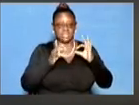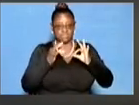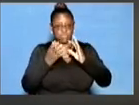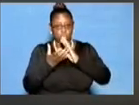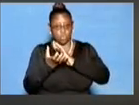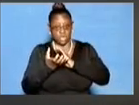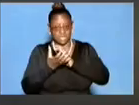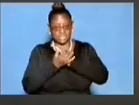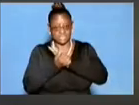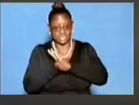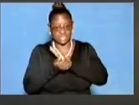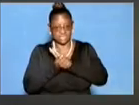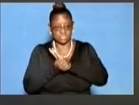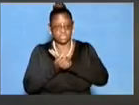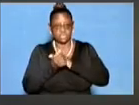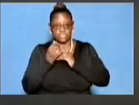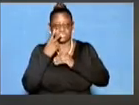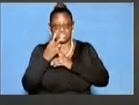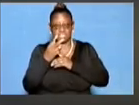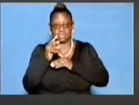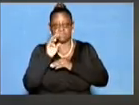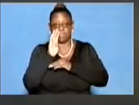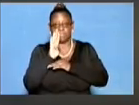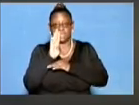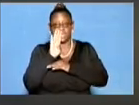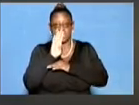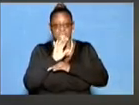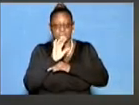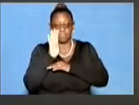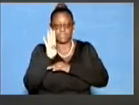tickets, visit the Alumni Association's website at